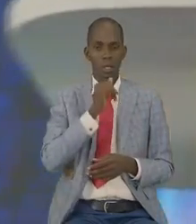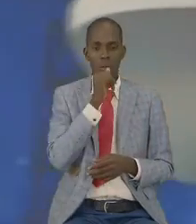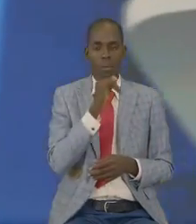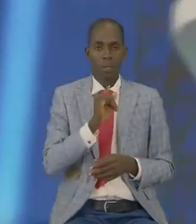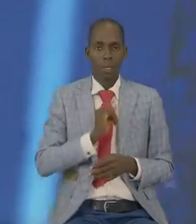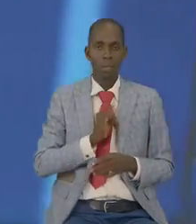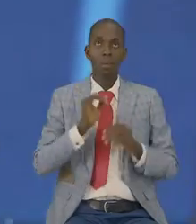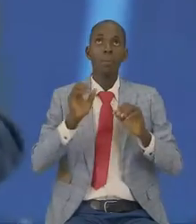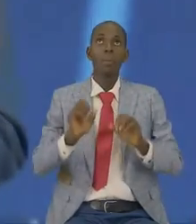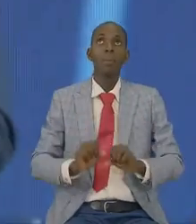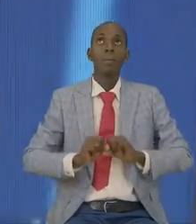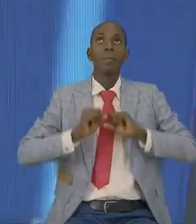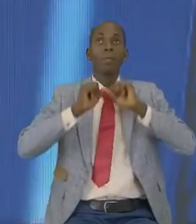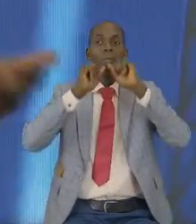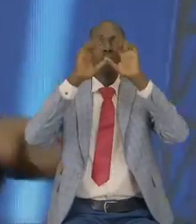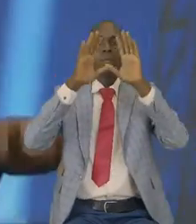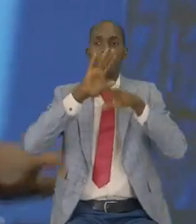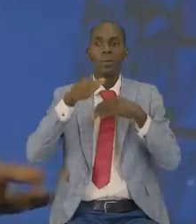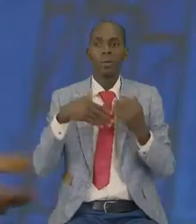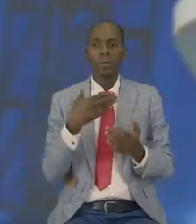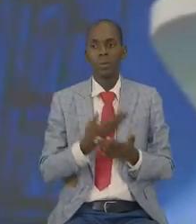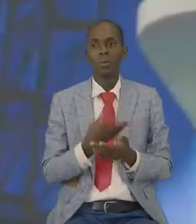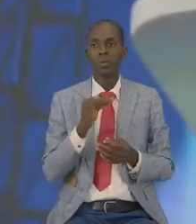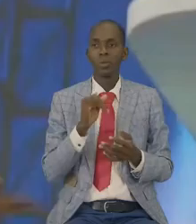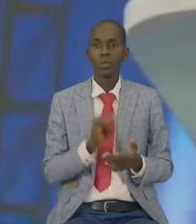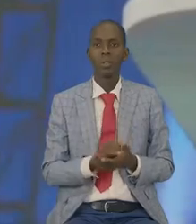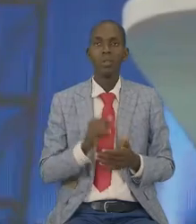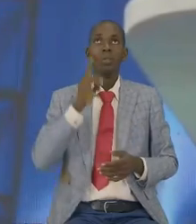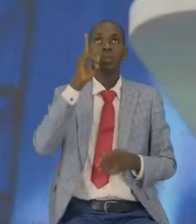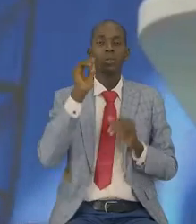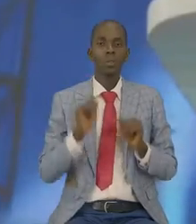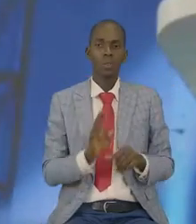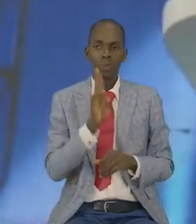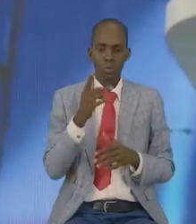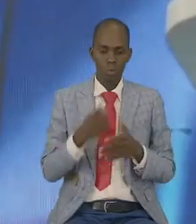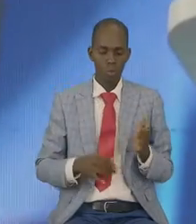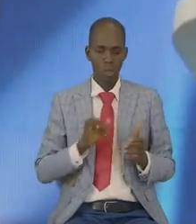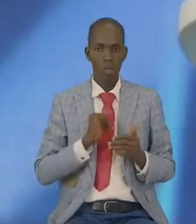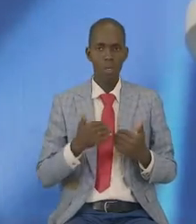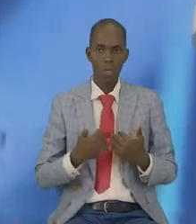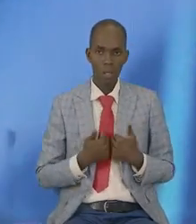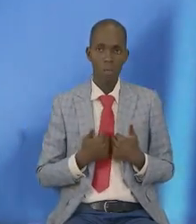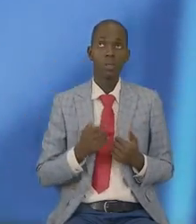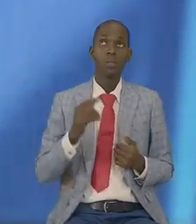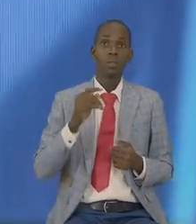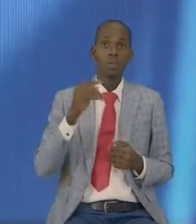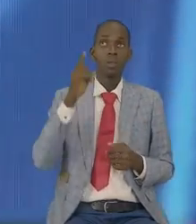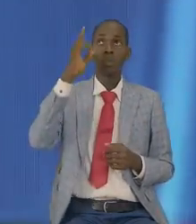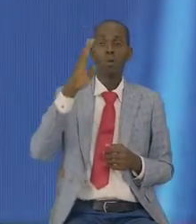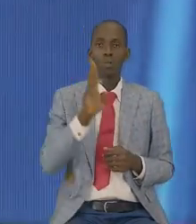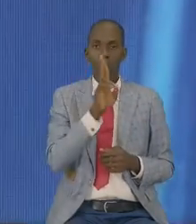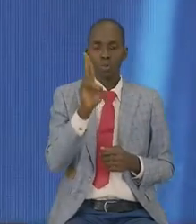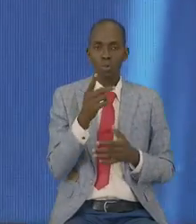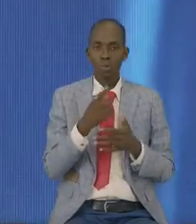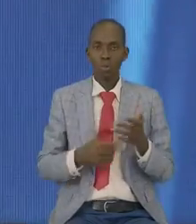all. I surrender all so that you can use what I have. He used what Moses